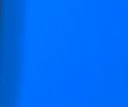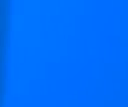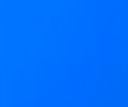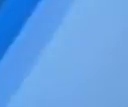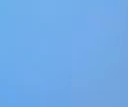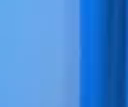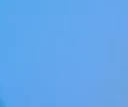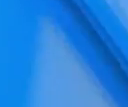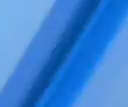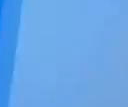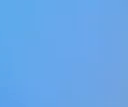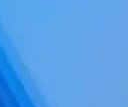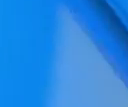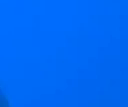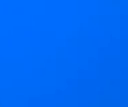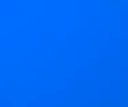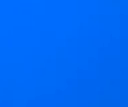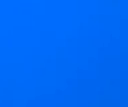Total Sports.